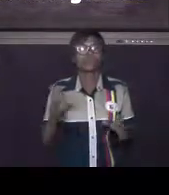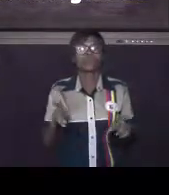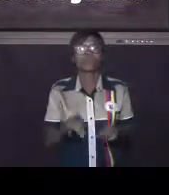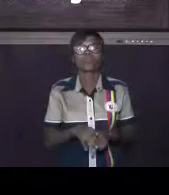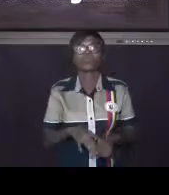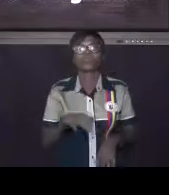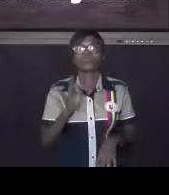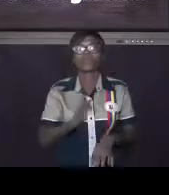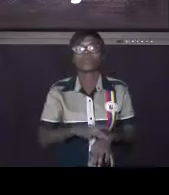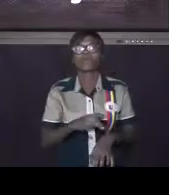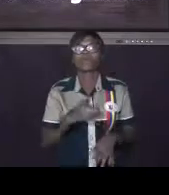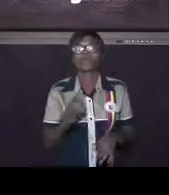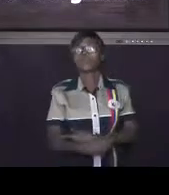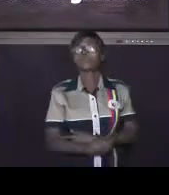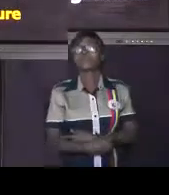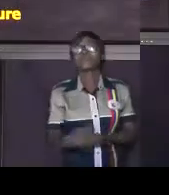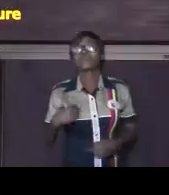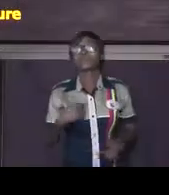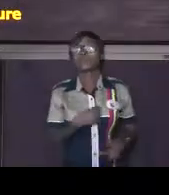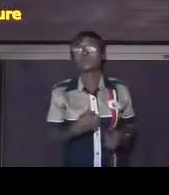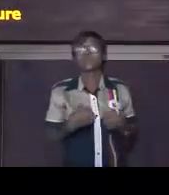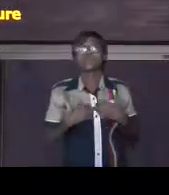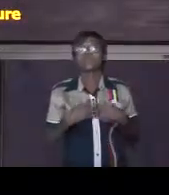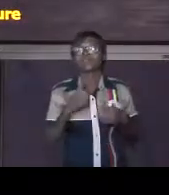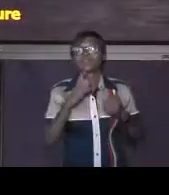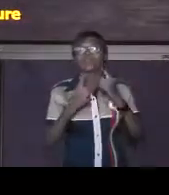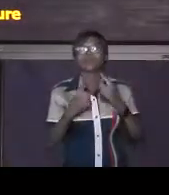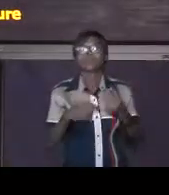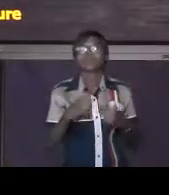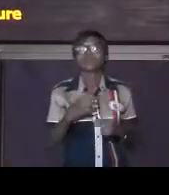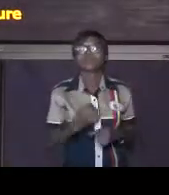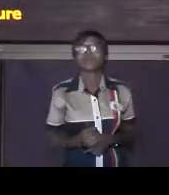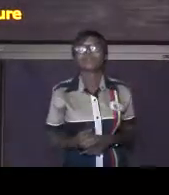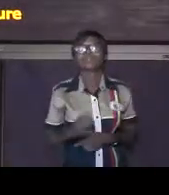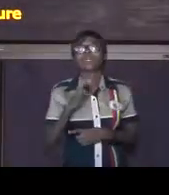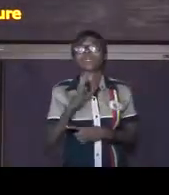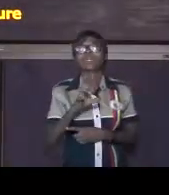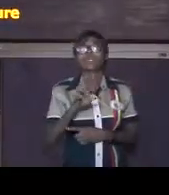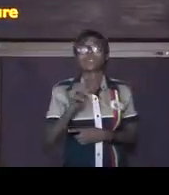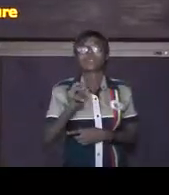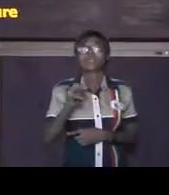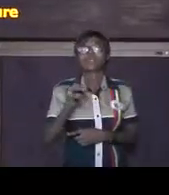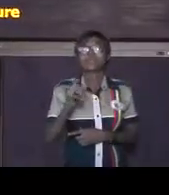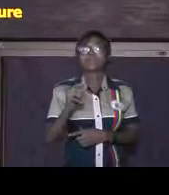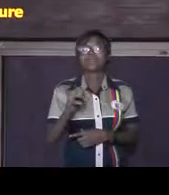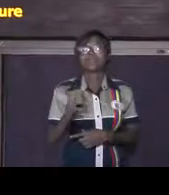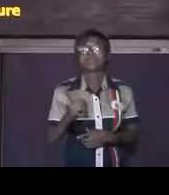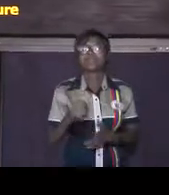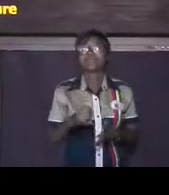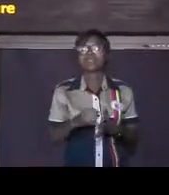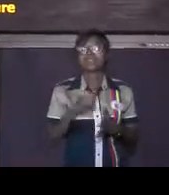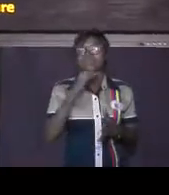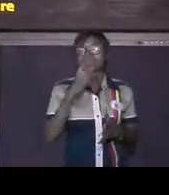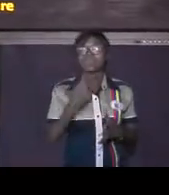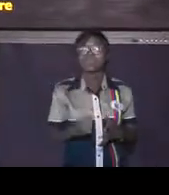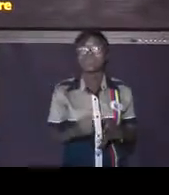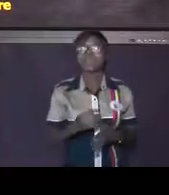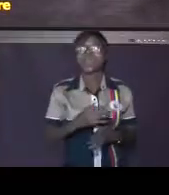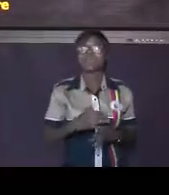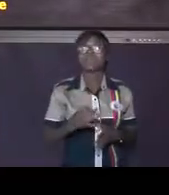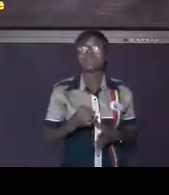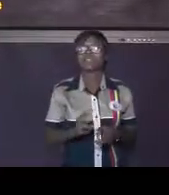of the plant negatively. In today's lesson, we talked about climate, and we were told that climate is the